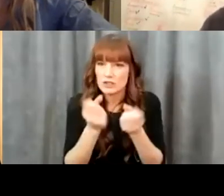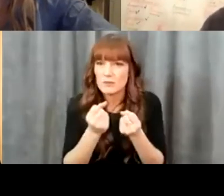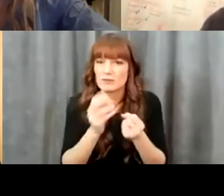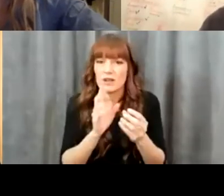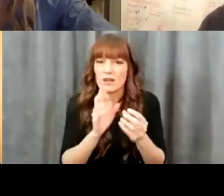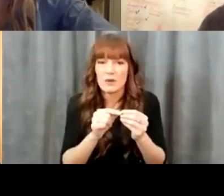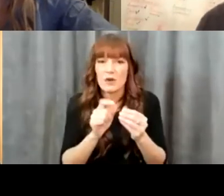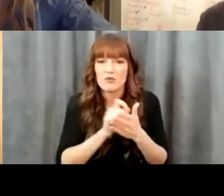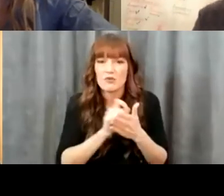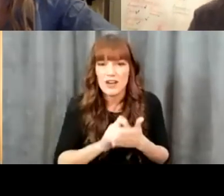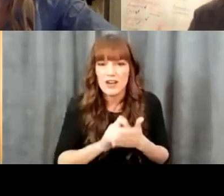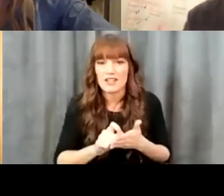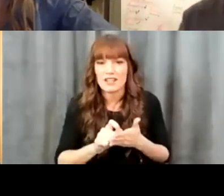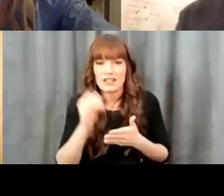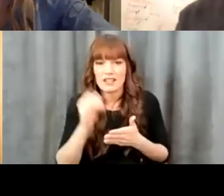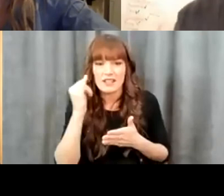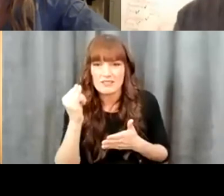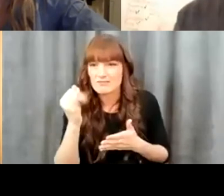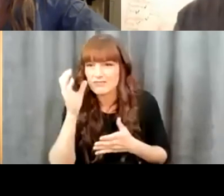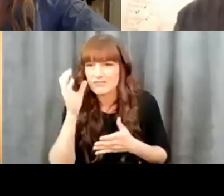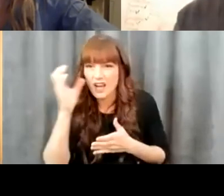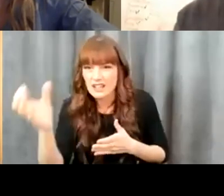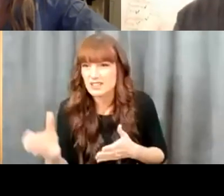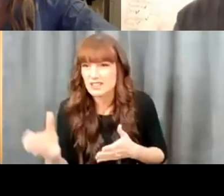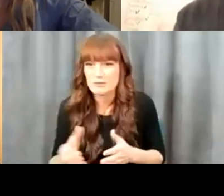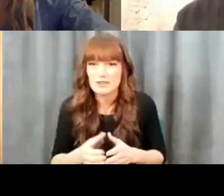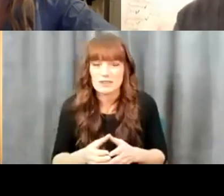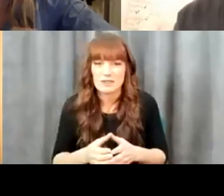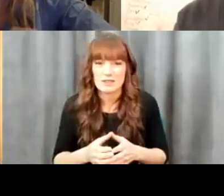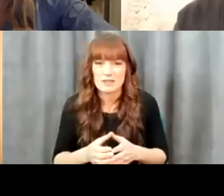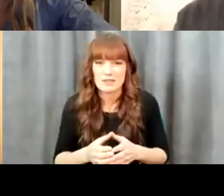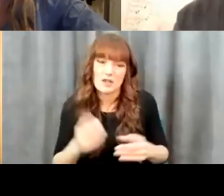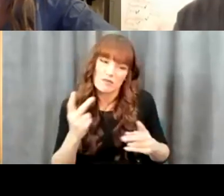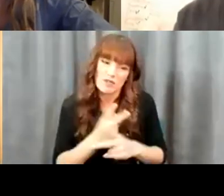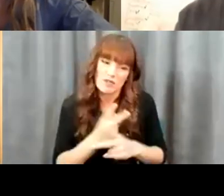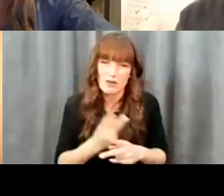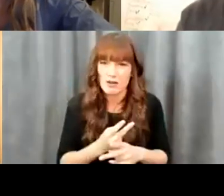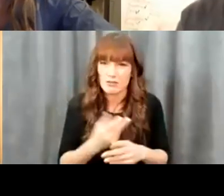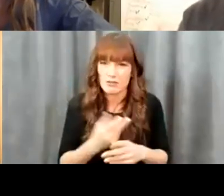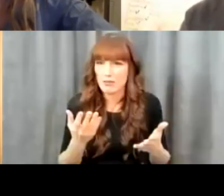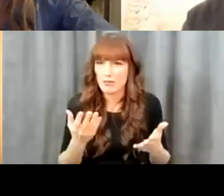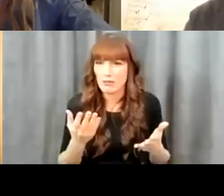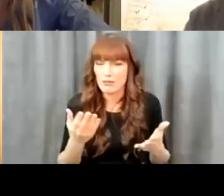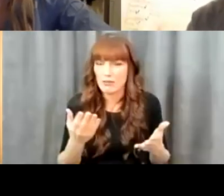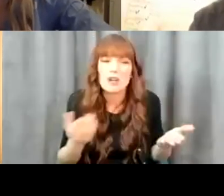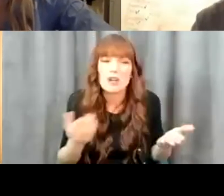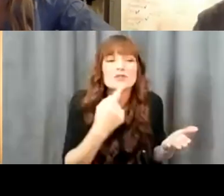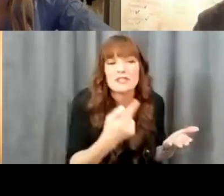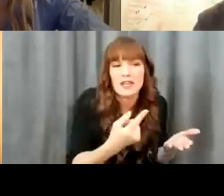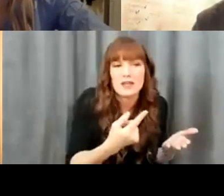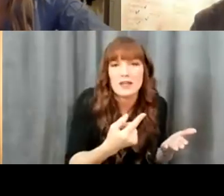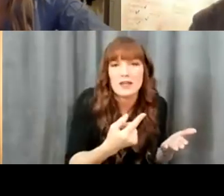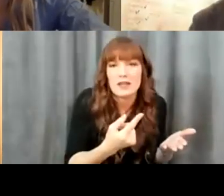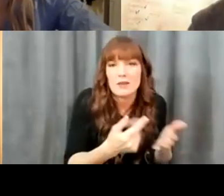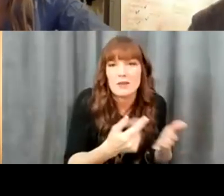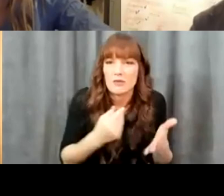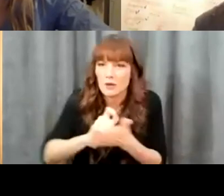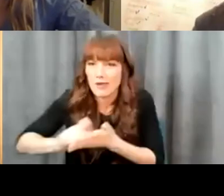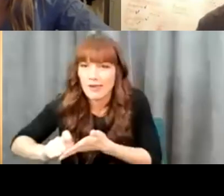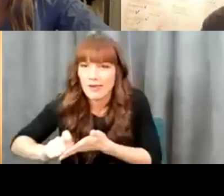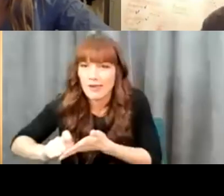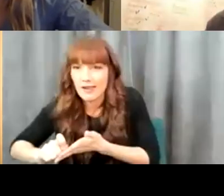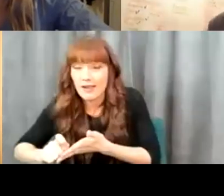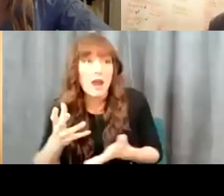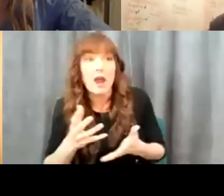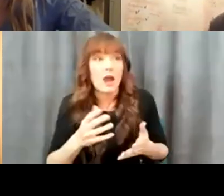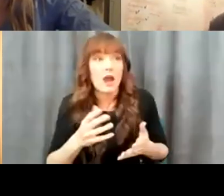about writing into concepts, which is like, you know, trying to figure out what you're saying before you try to say it. You know, I think it's like very easy to jump to, I want